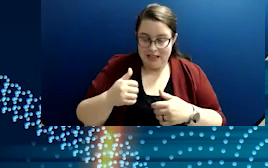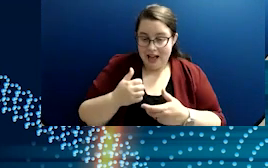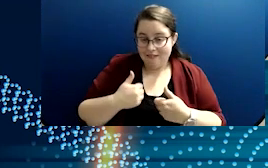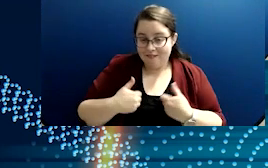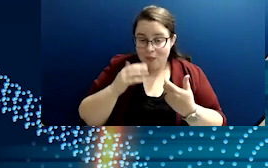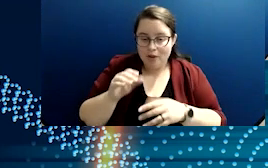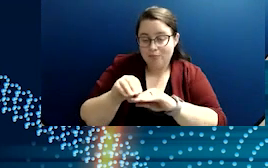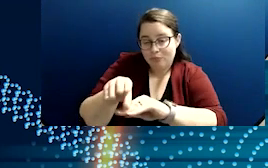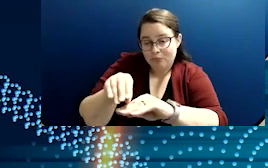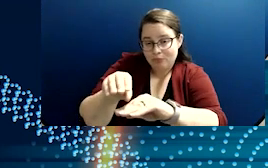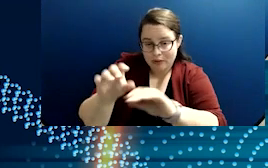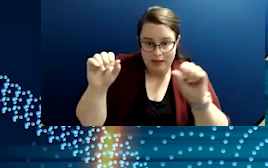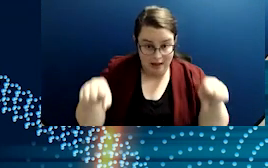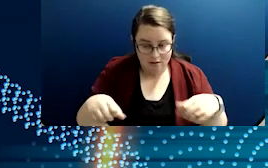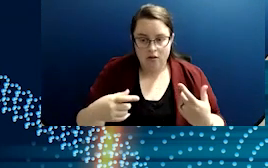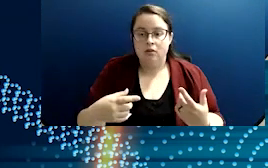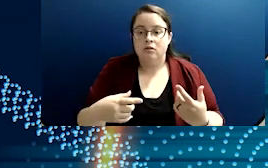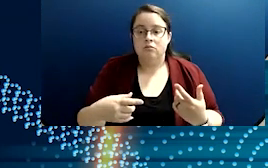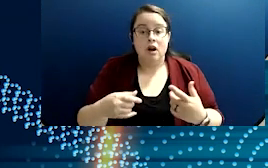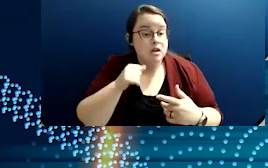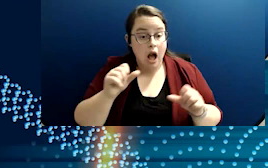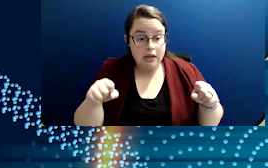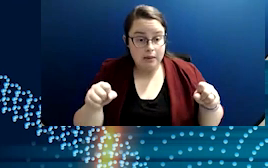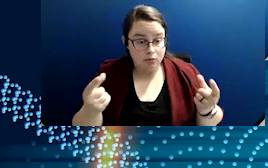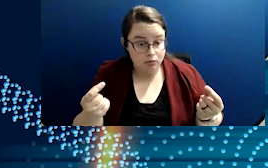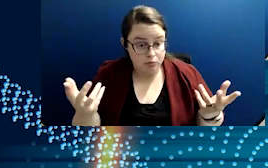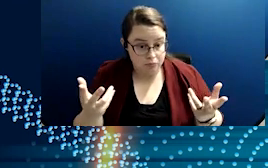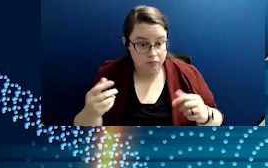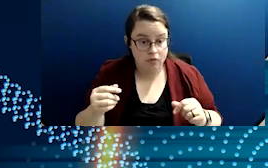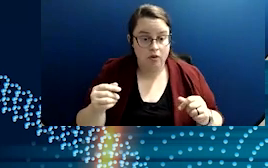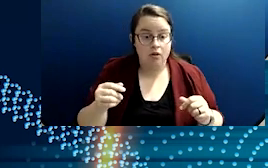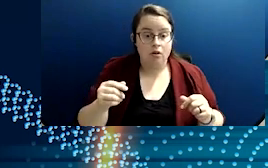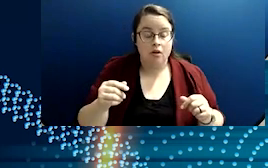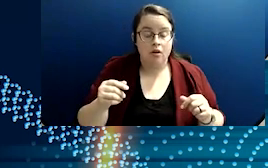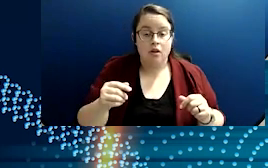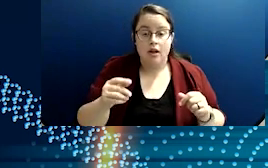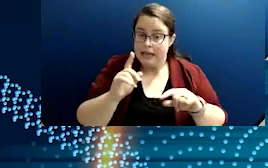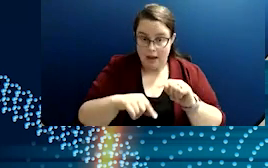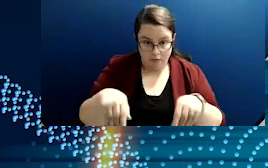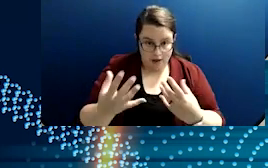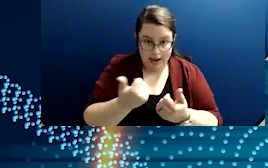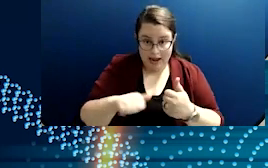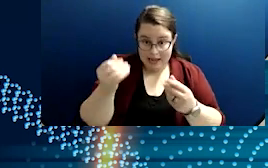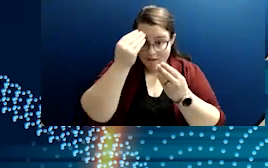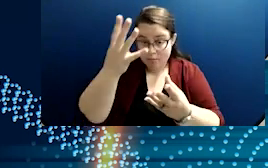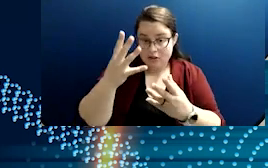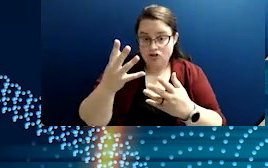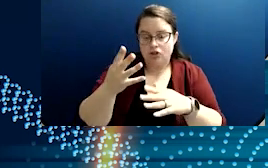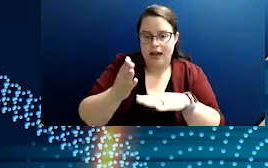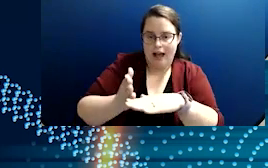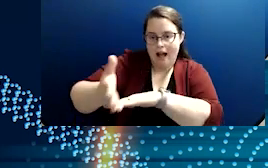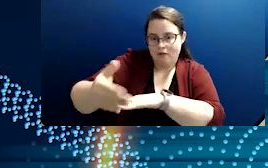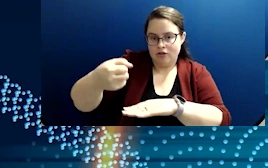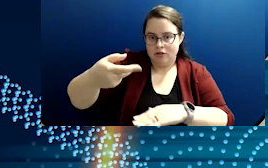it not capable of doing? So what it cannot do is provide any information that occurred after its last update,